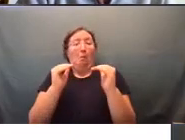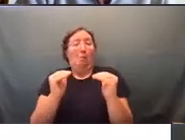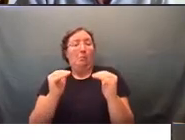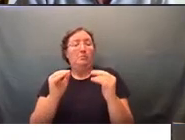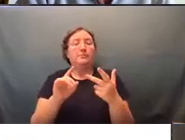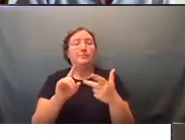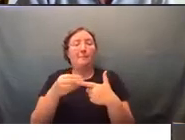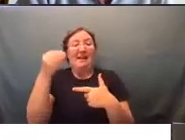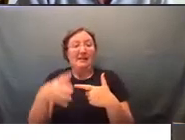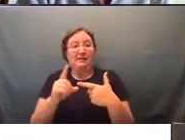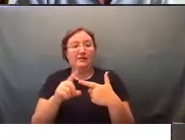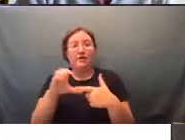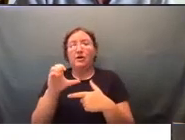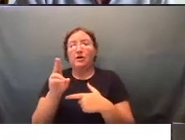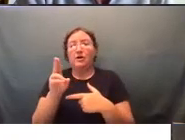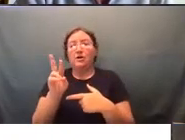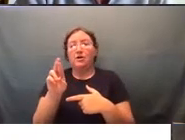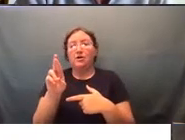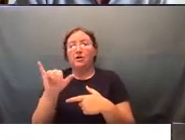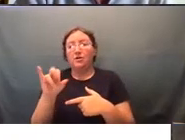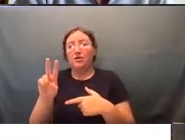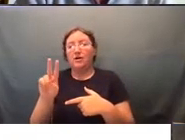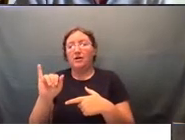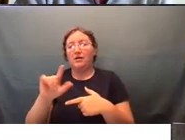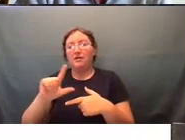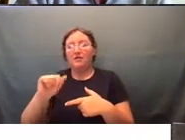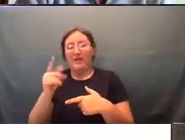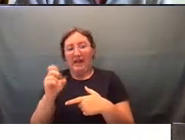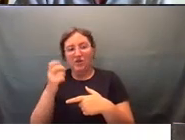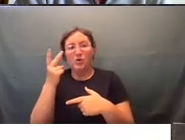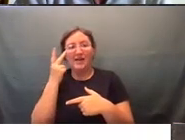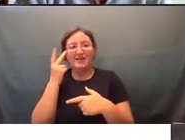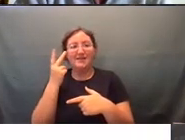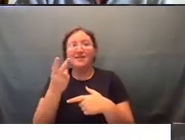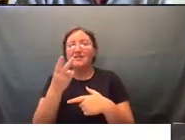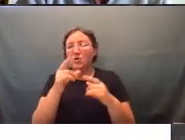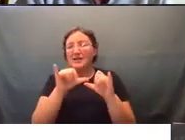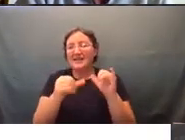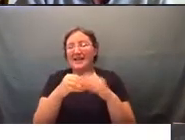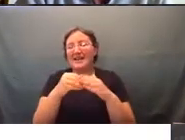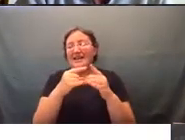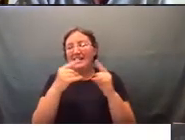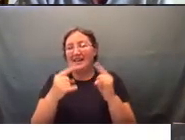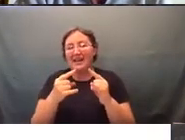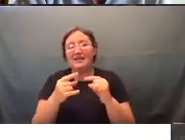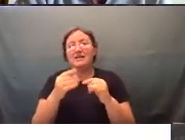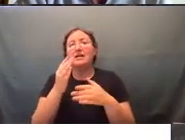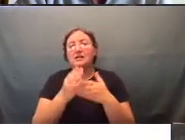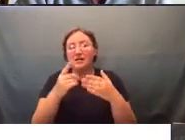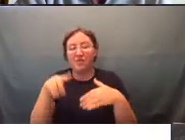option is Curry Village, which we can stay at all these tents, these little huts, some of which have